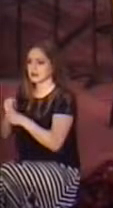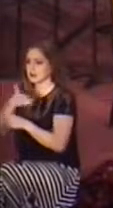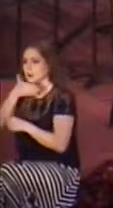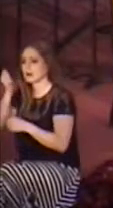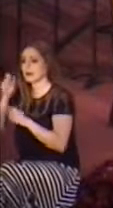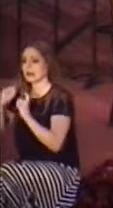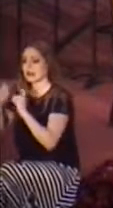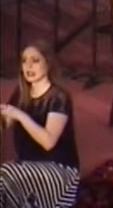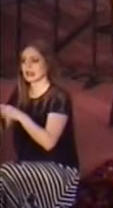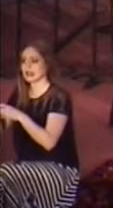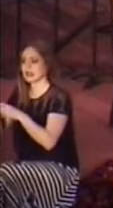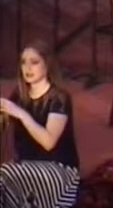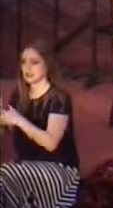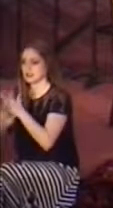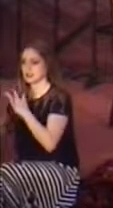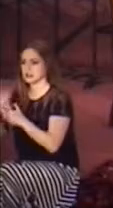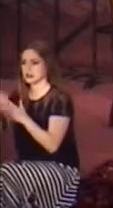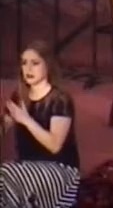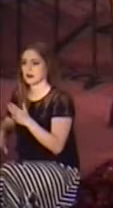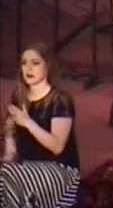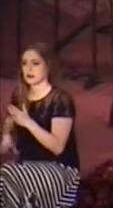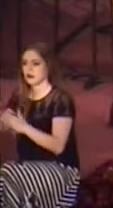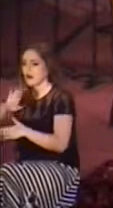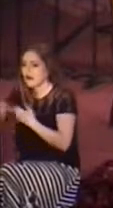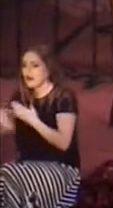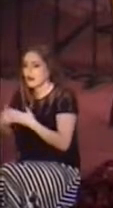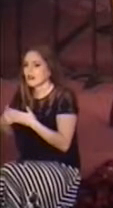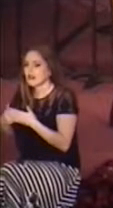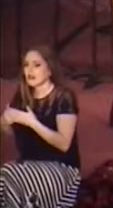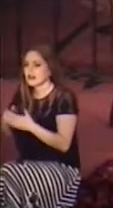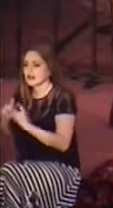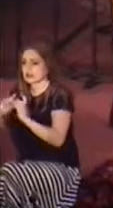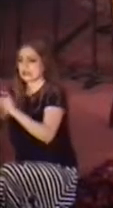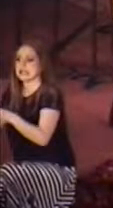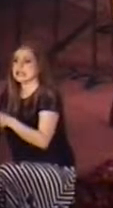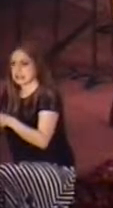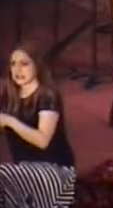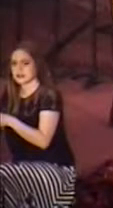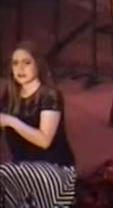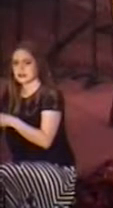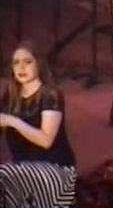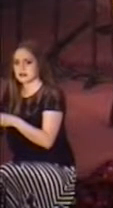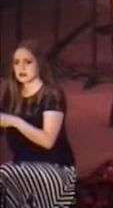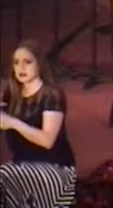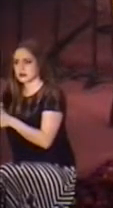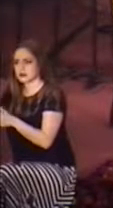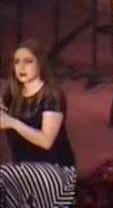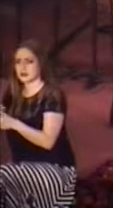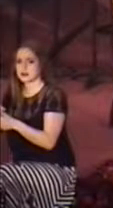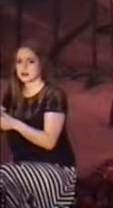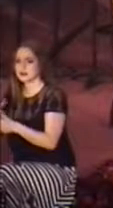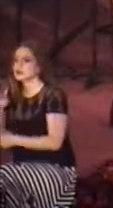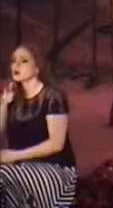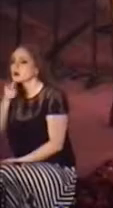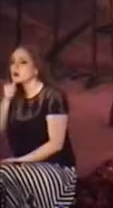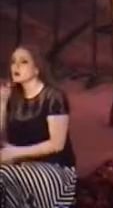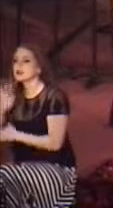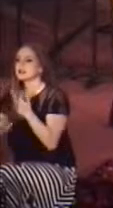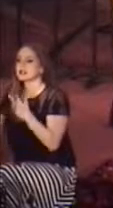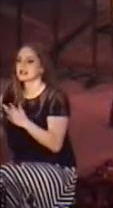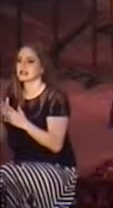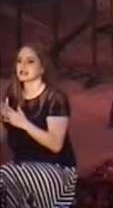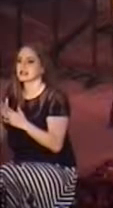You see, it's not all the charity we can bring and give to each other. It's not that. It's who Jesus is and